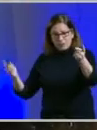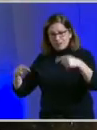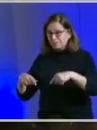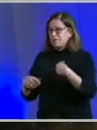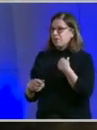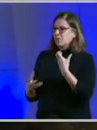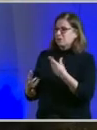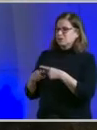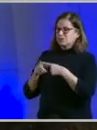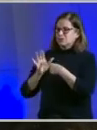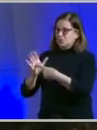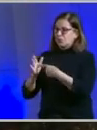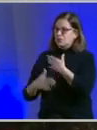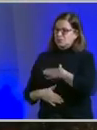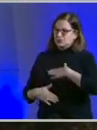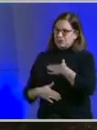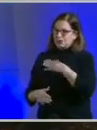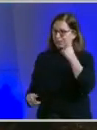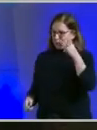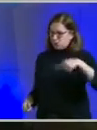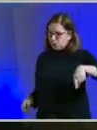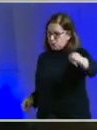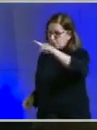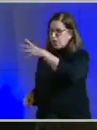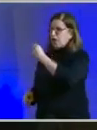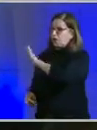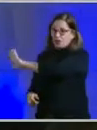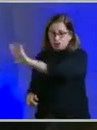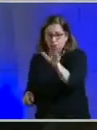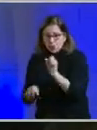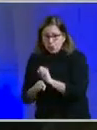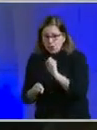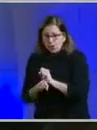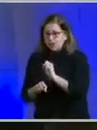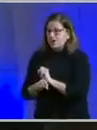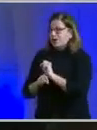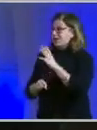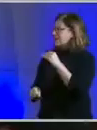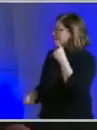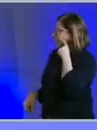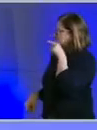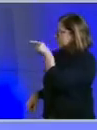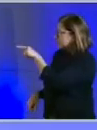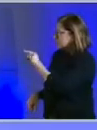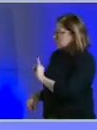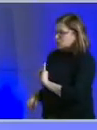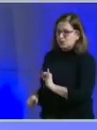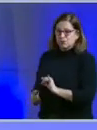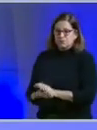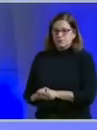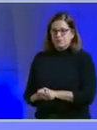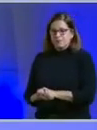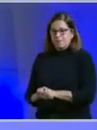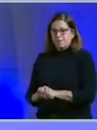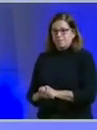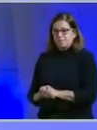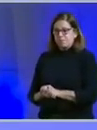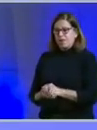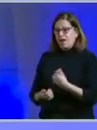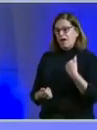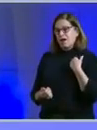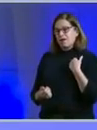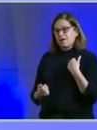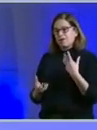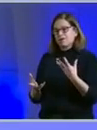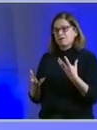for the work that you do. So if you think that, give yourselves a big hand, you do a great job. So if you want to think about the way I thought about the city